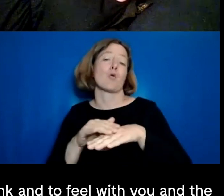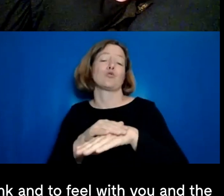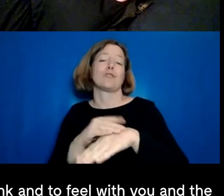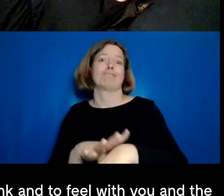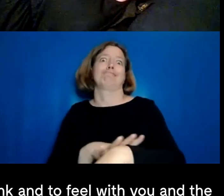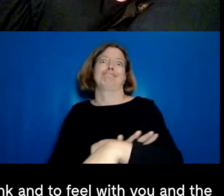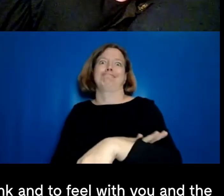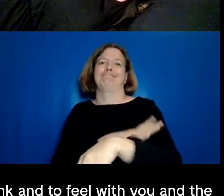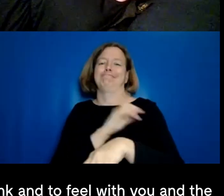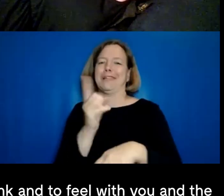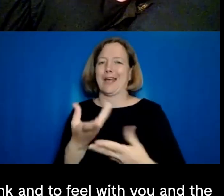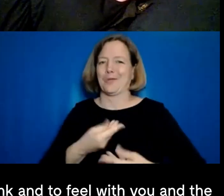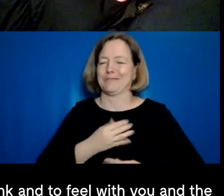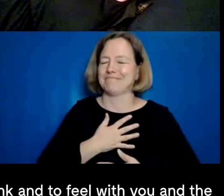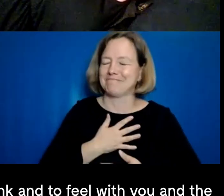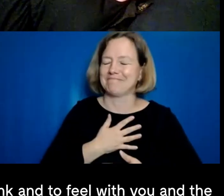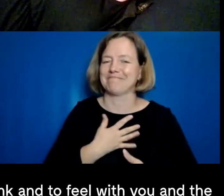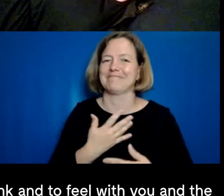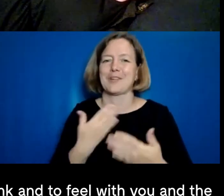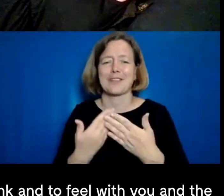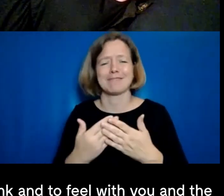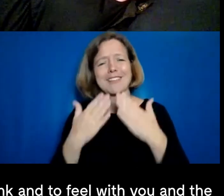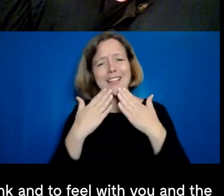to think and to feel with you